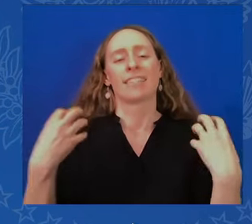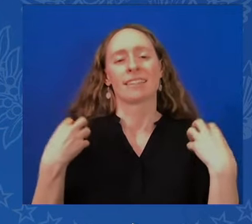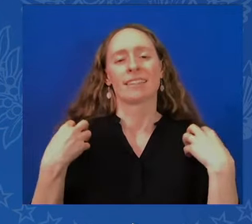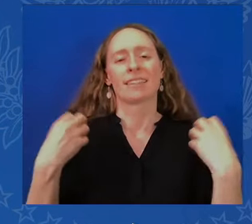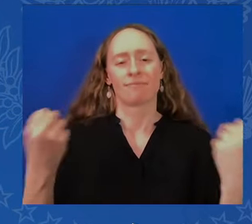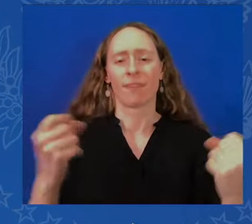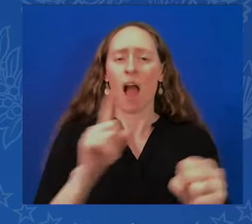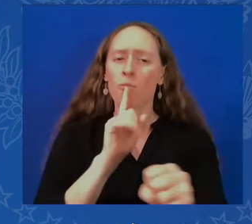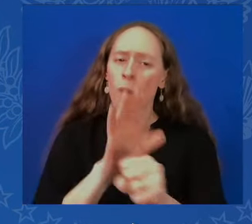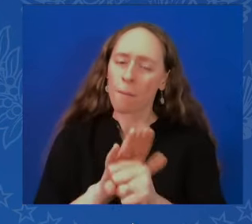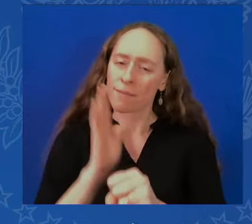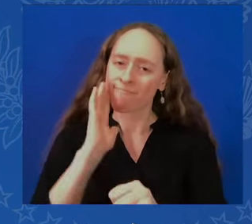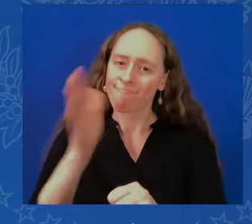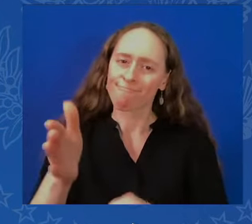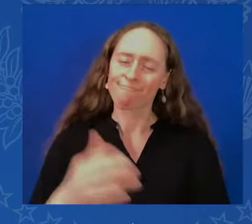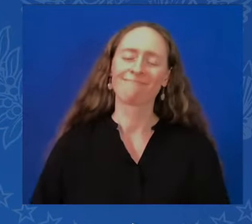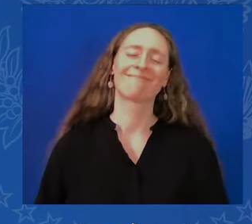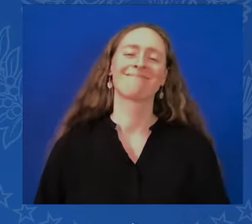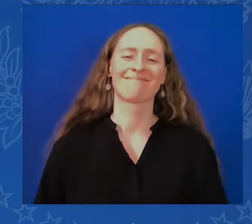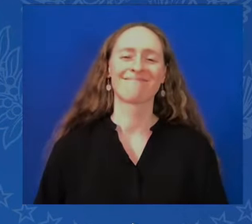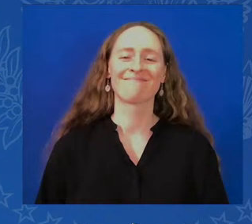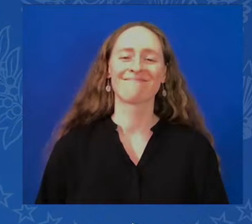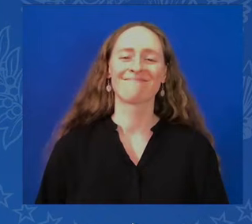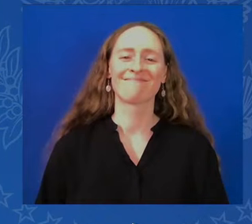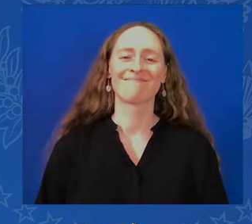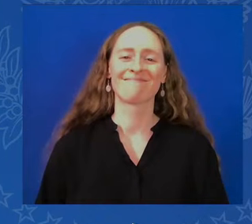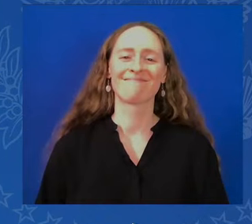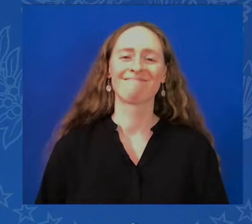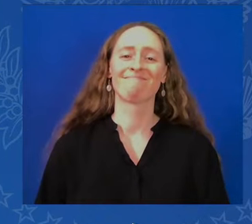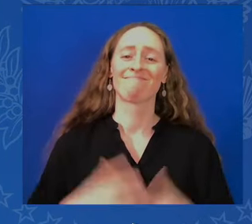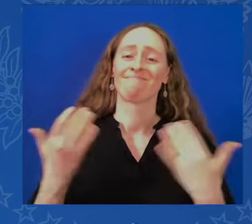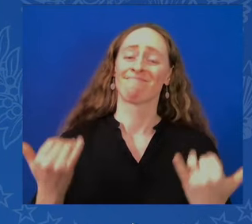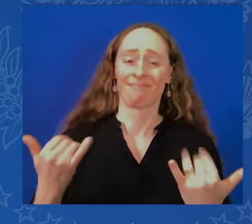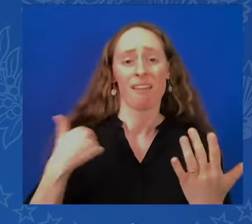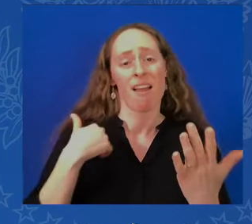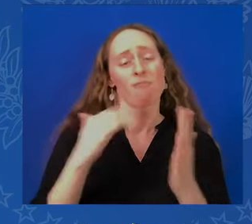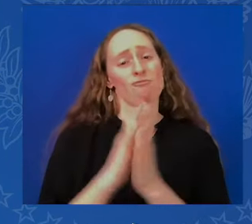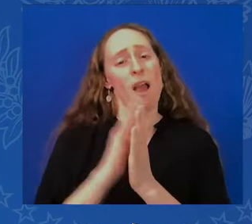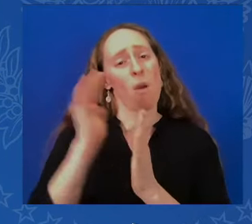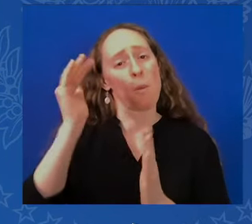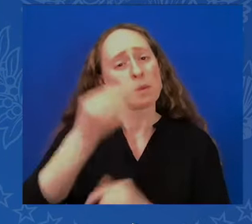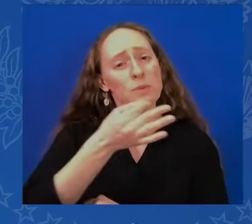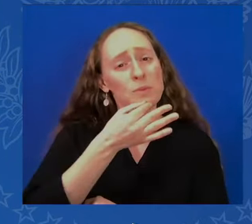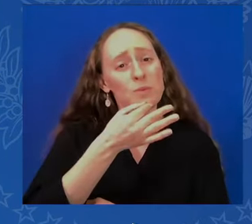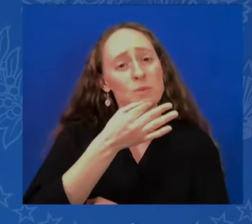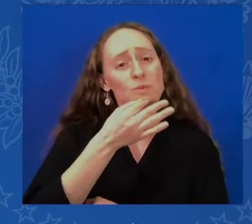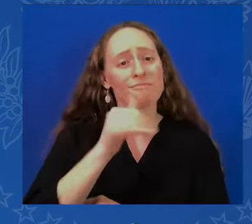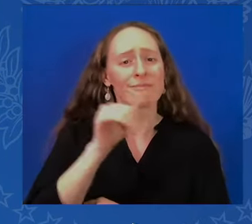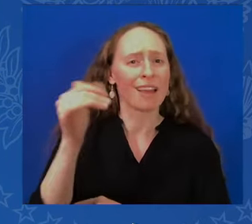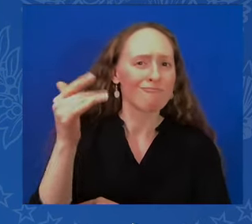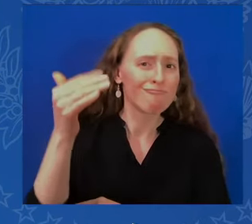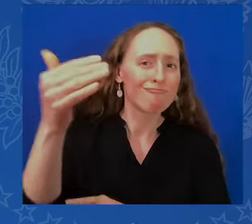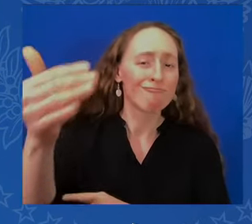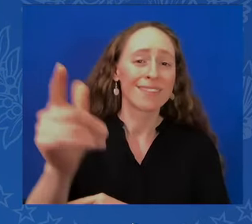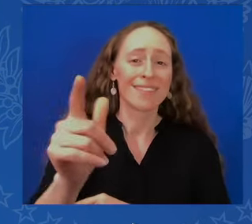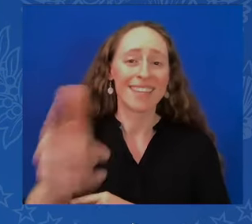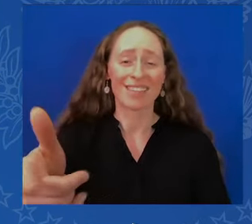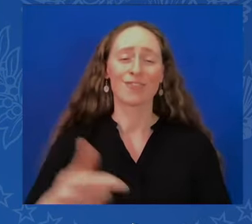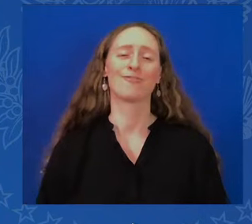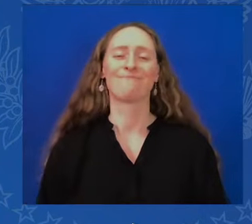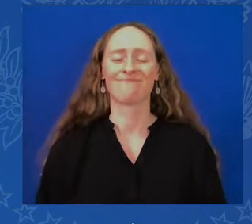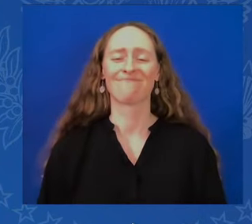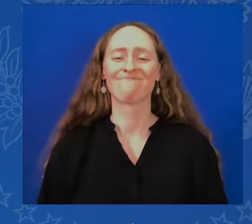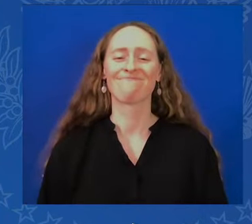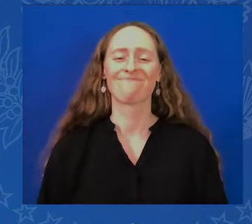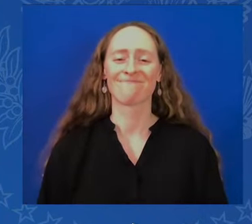comes sooner rather than later, but it will come. We'll also never forget the contributions these men made to this city. We're going to